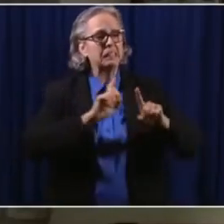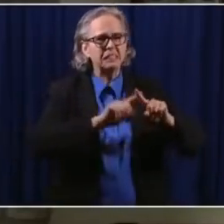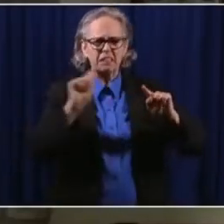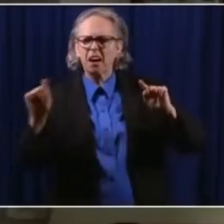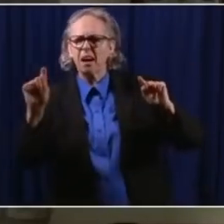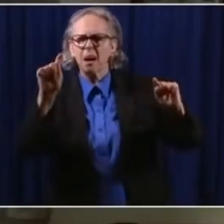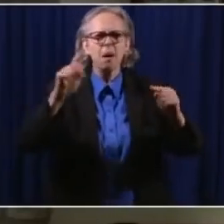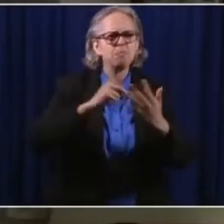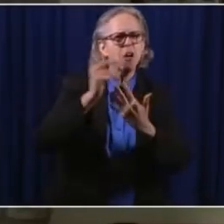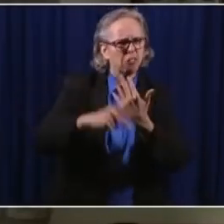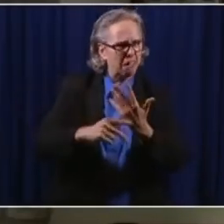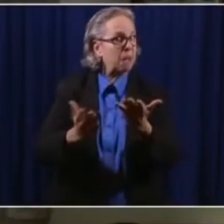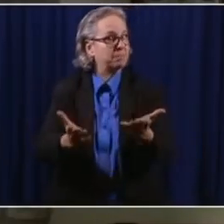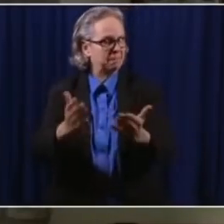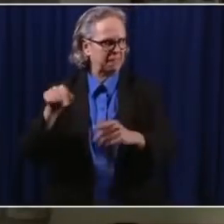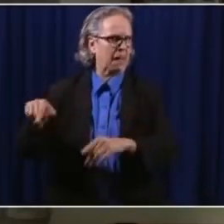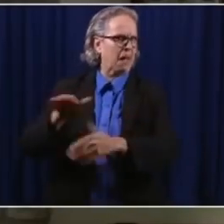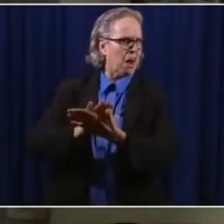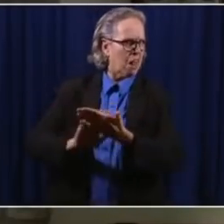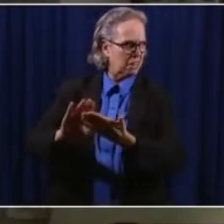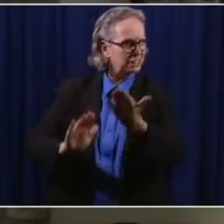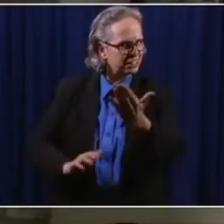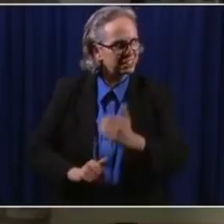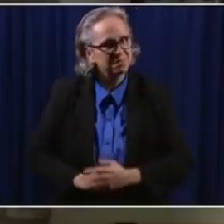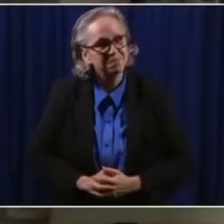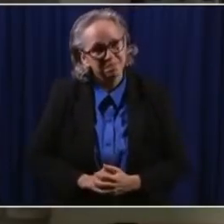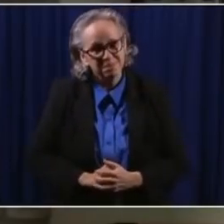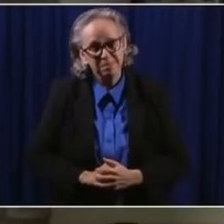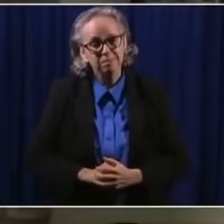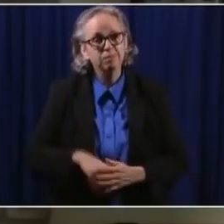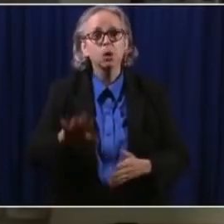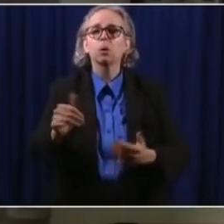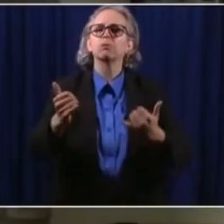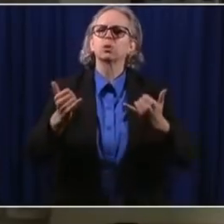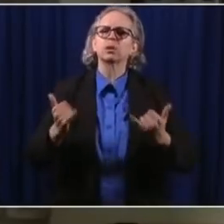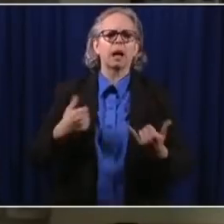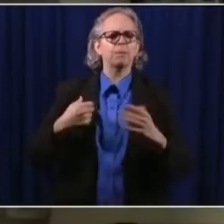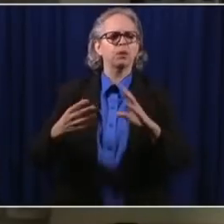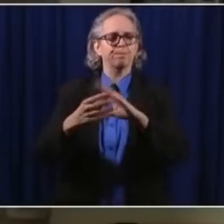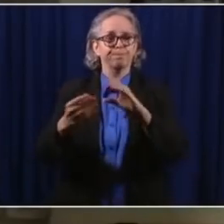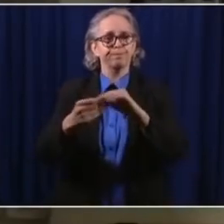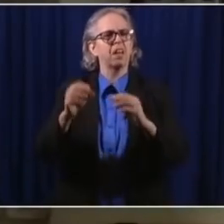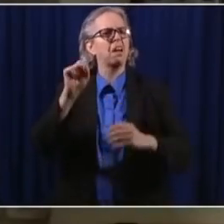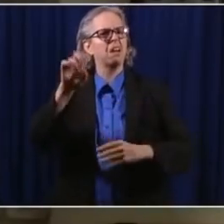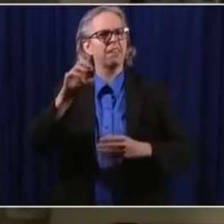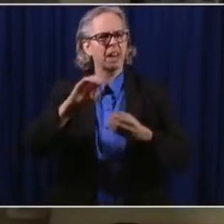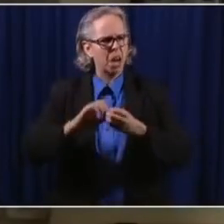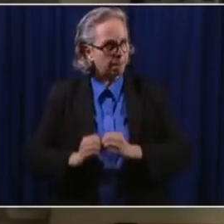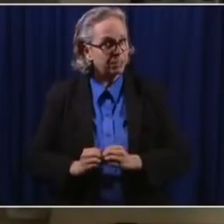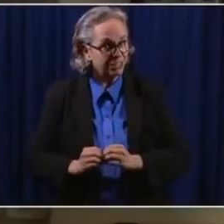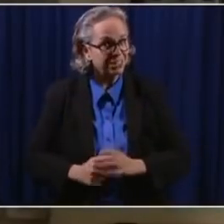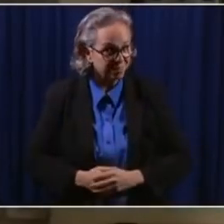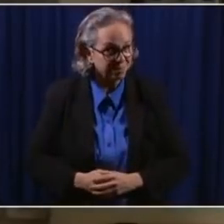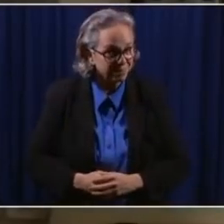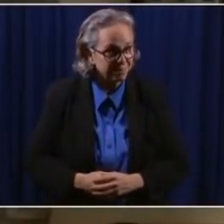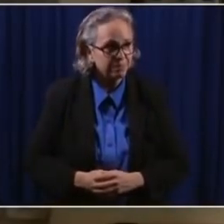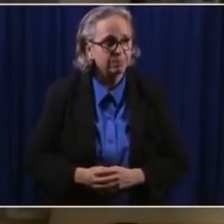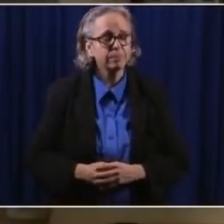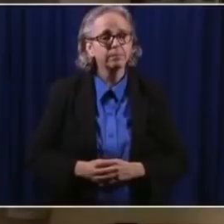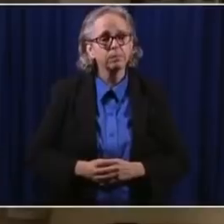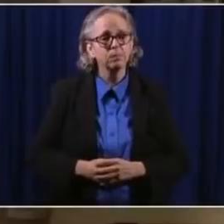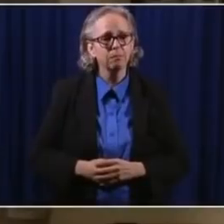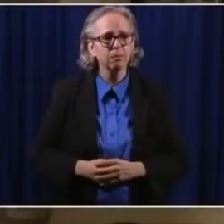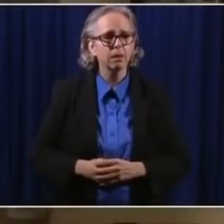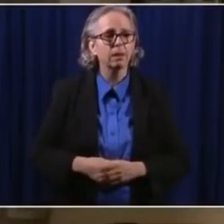safety. So Eric, let's go to the slides and we'll look at our numbers. Our case numbers